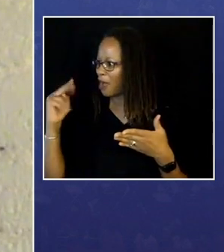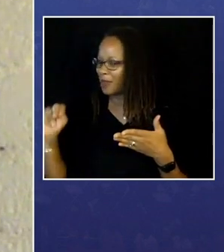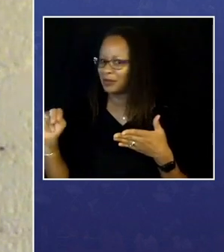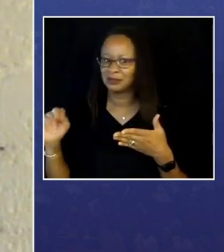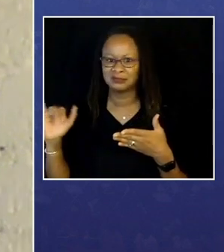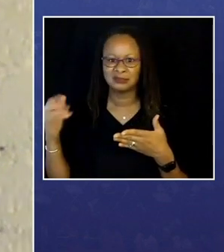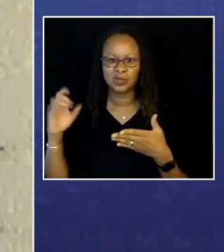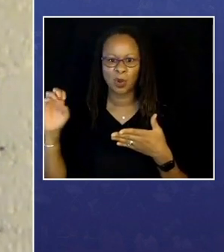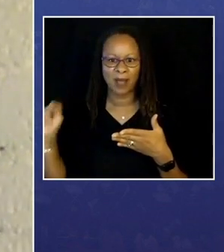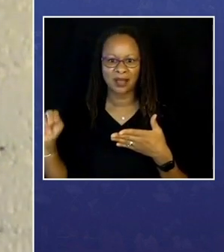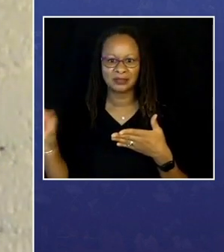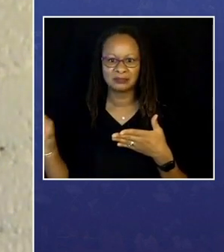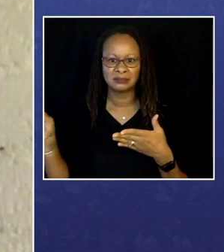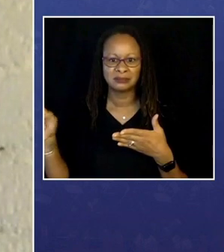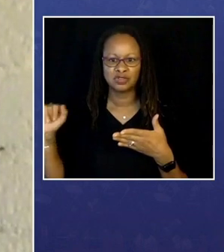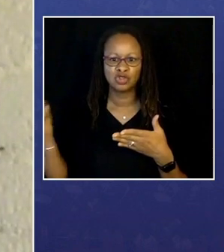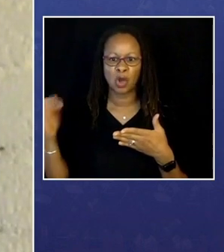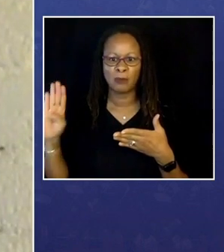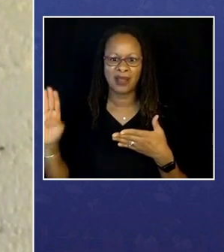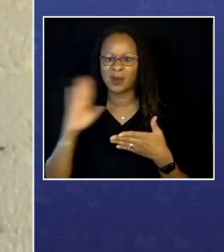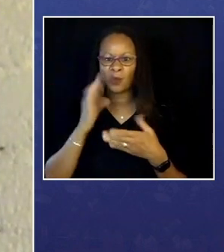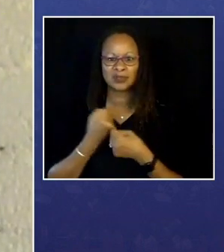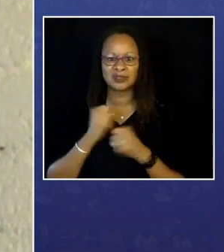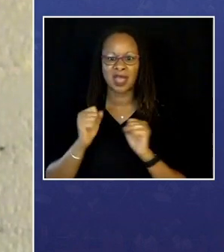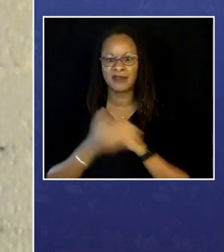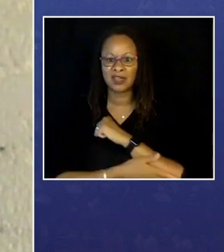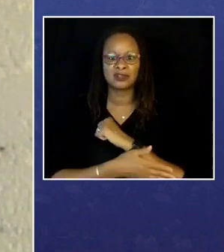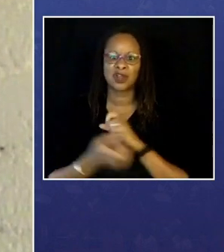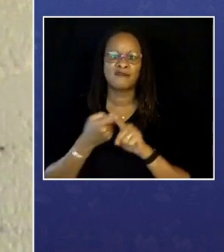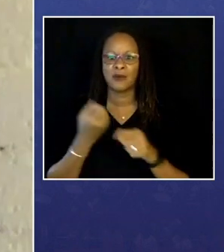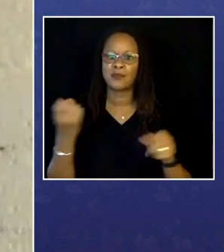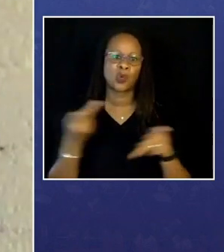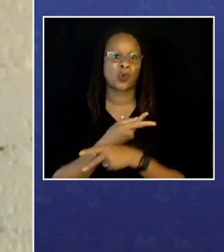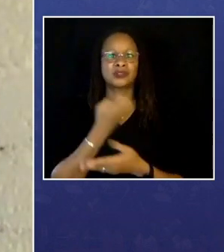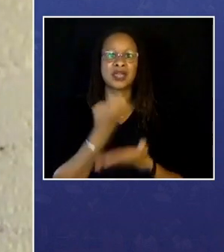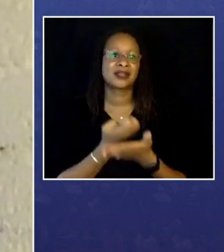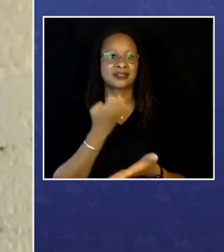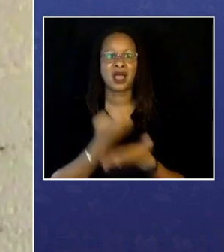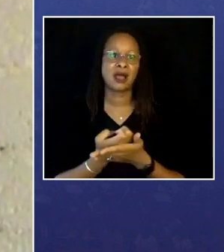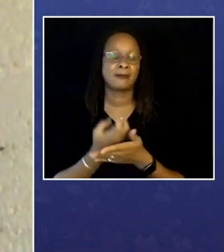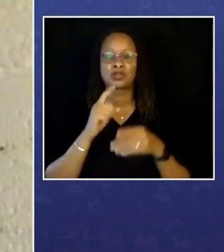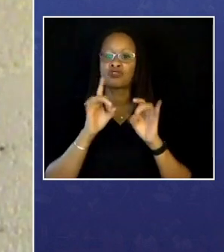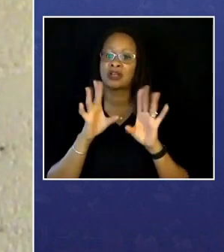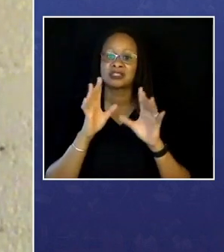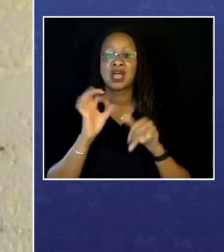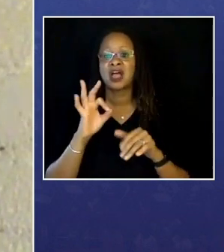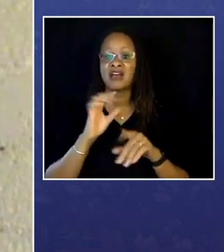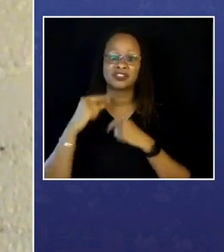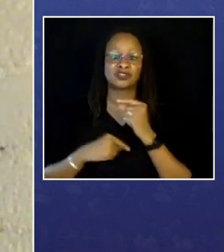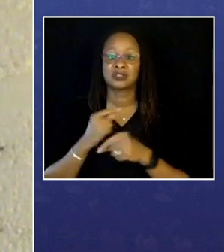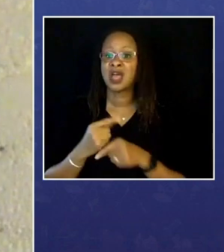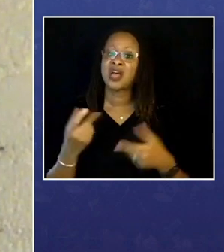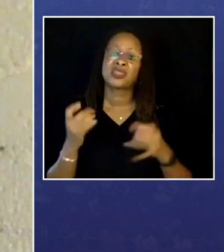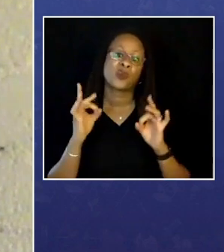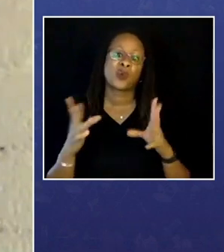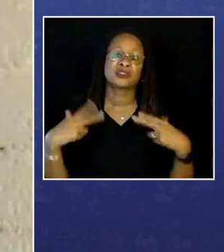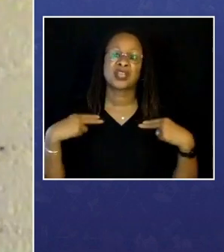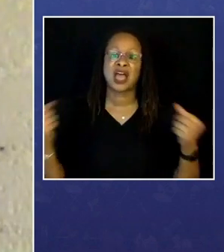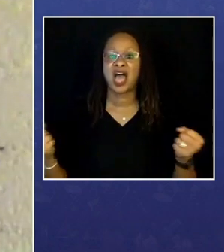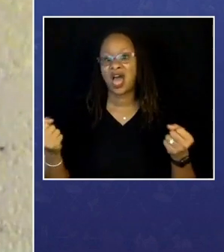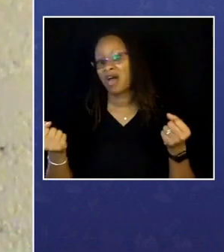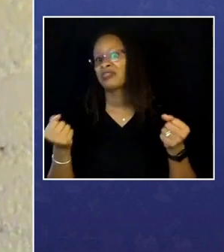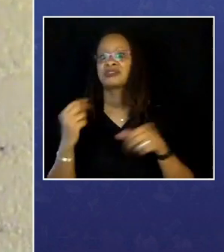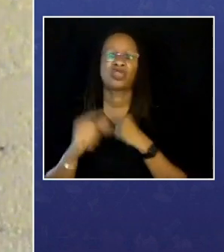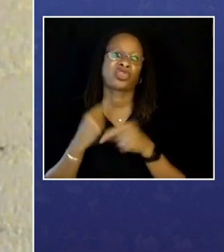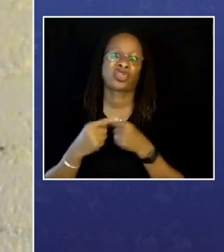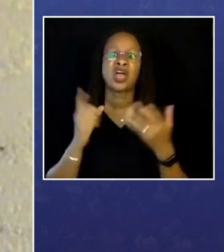Joe Biden that, and Joe Biden's gonna save the country from the worst economic crisis of a generation and the worst health crisis of a generation.